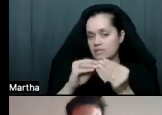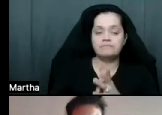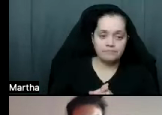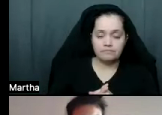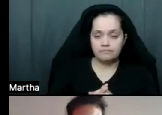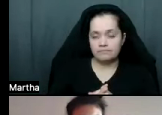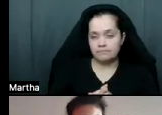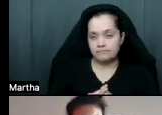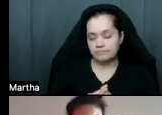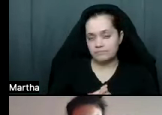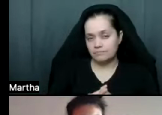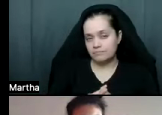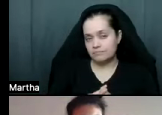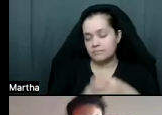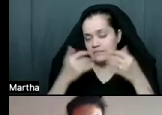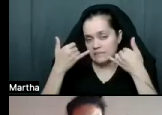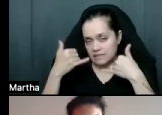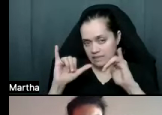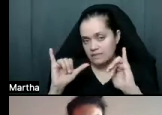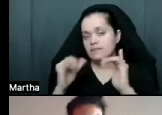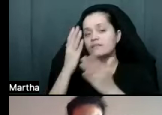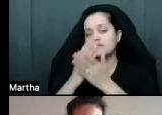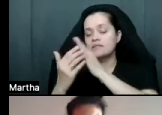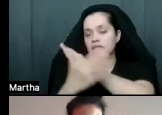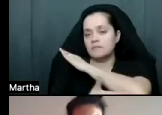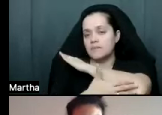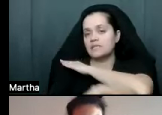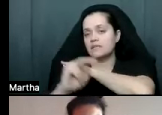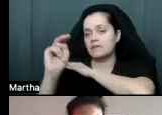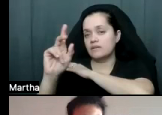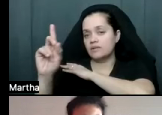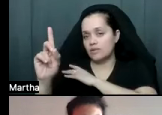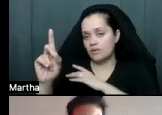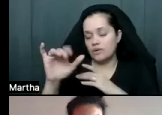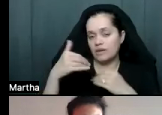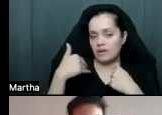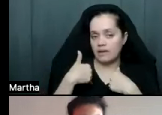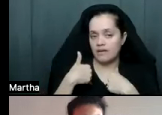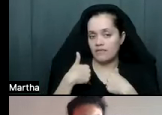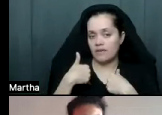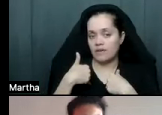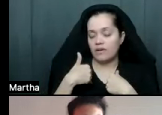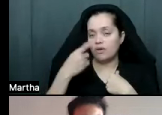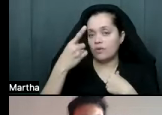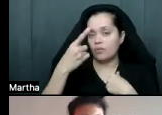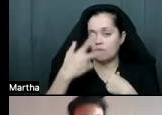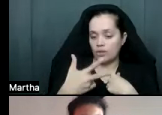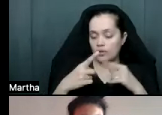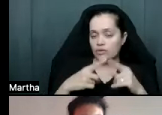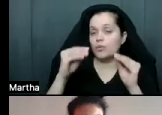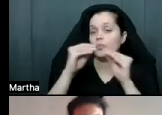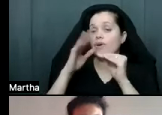some counties in North Dakota that have a third to even more than half of the